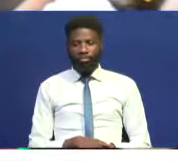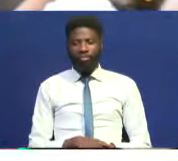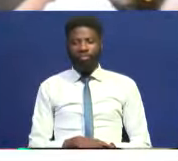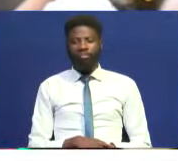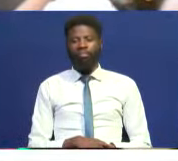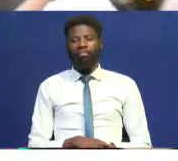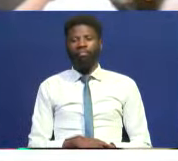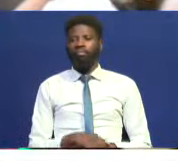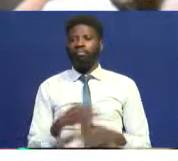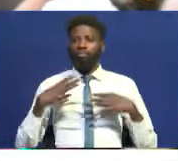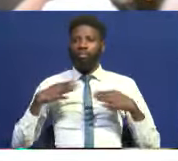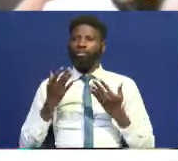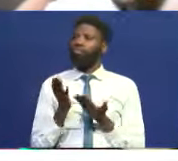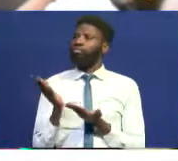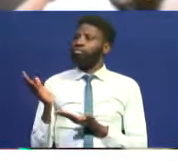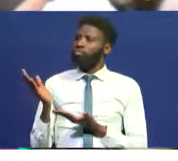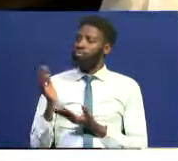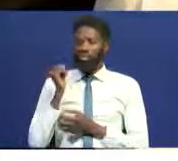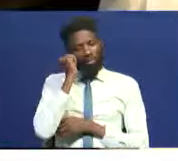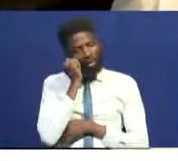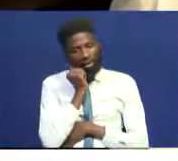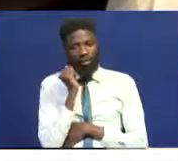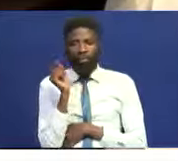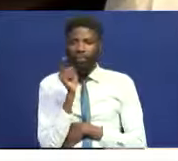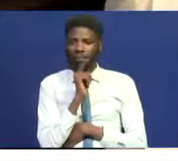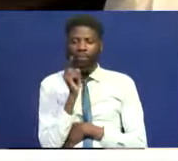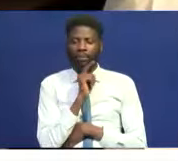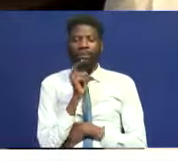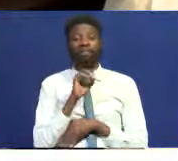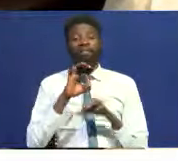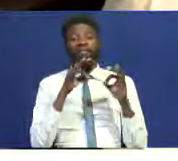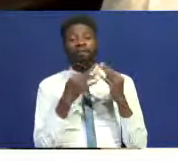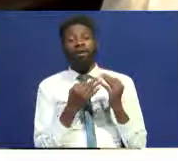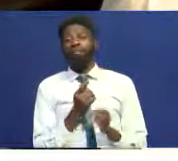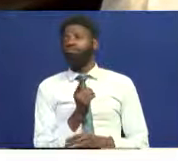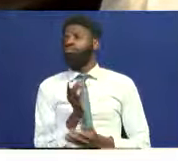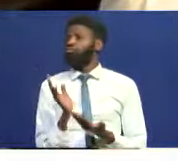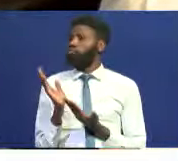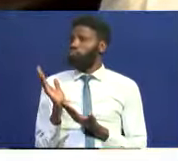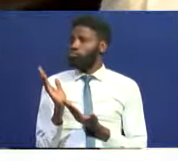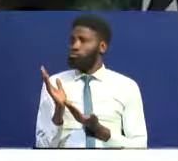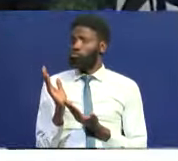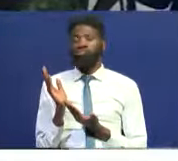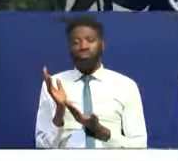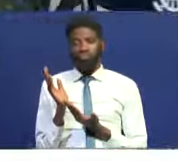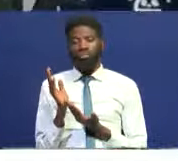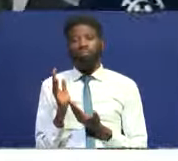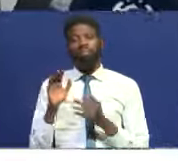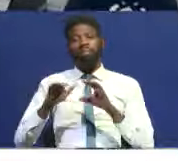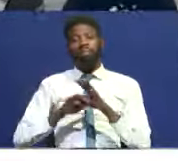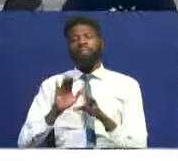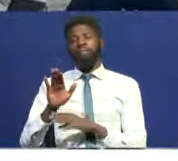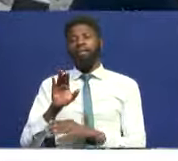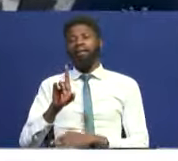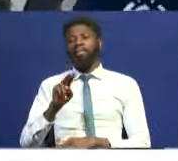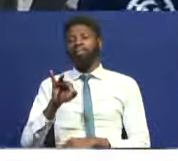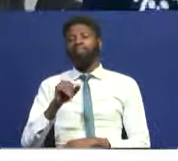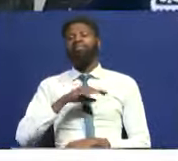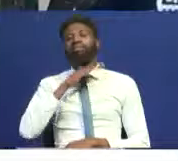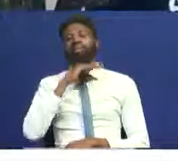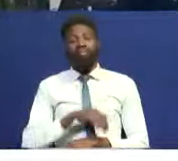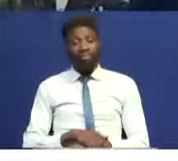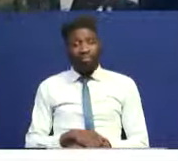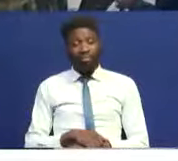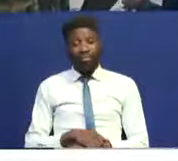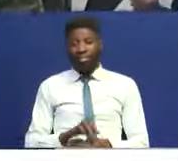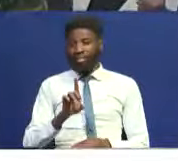Grief engulfs the family of Dennis Lubanga, who yet to come to terms with the ultimate death of their kin. Lubanga, a father of five, was allegedly